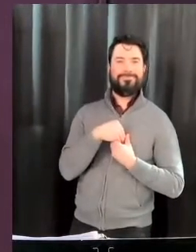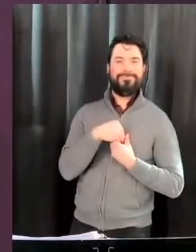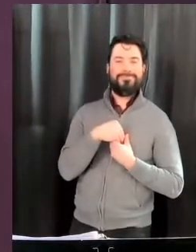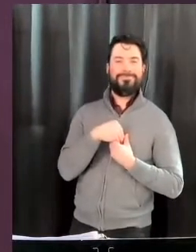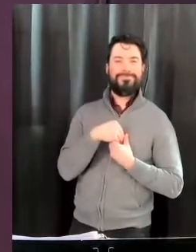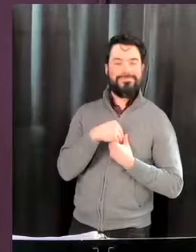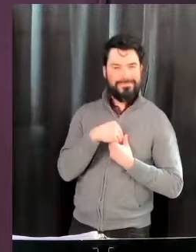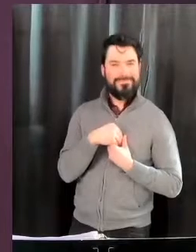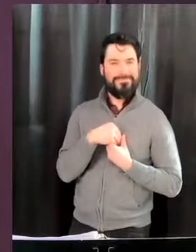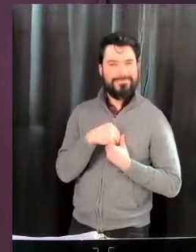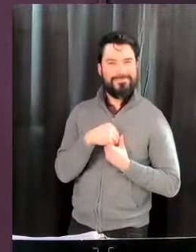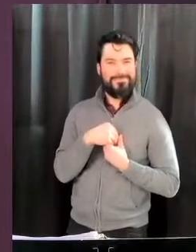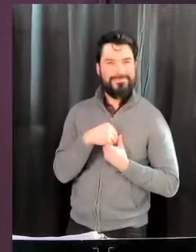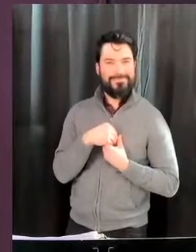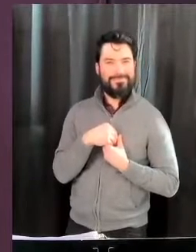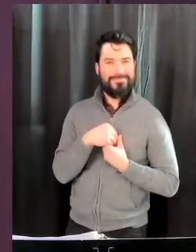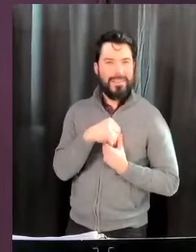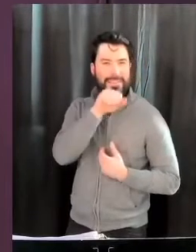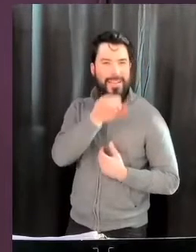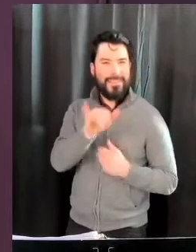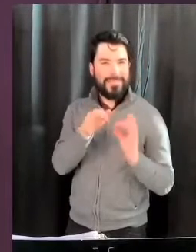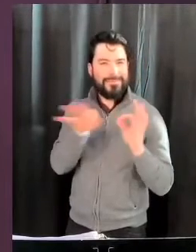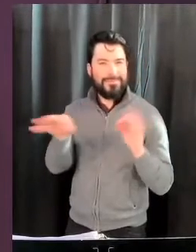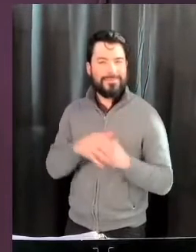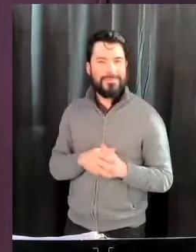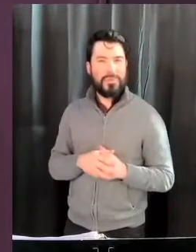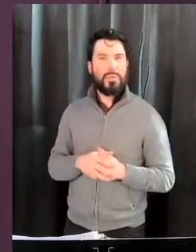somebody and have them love us back.